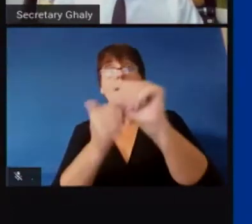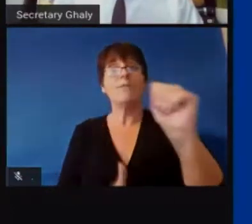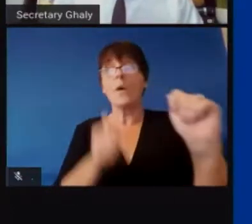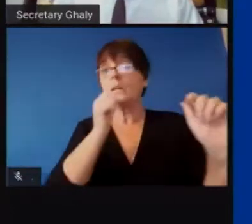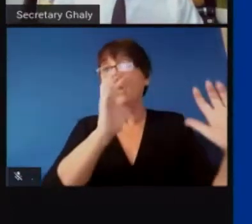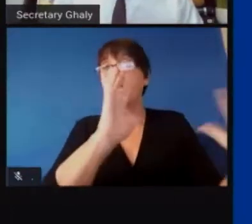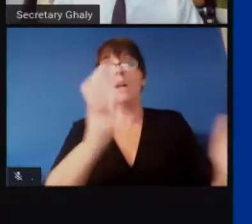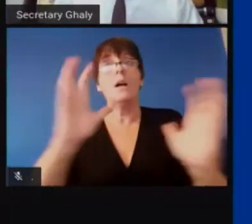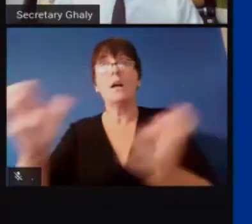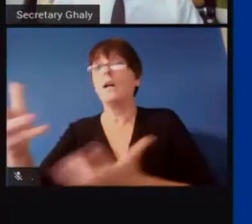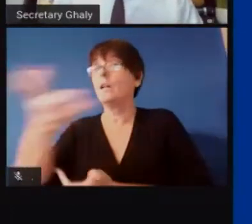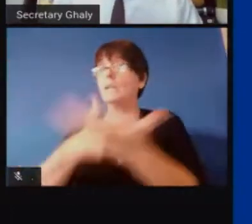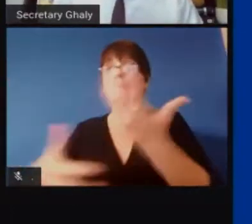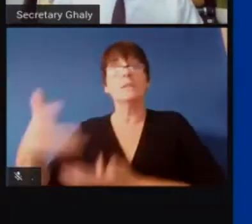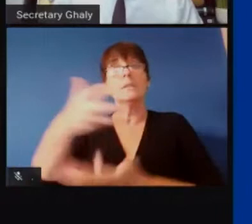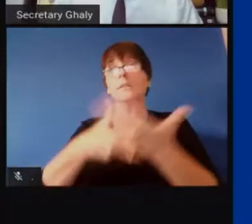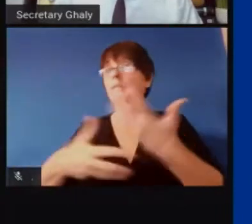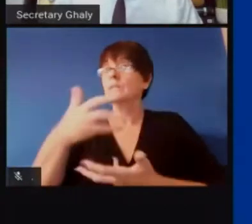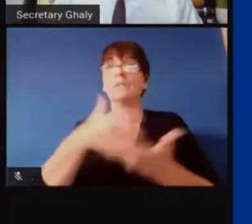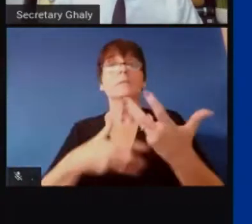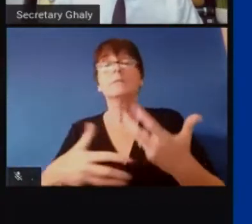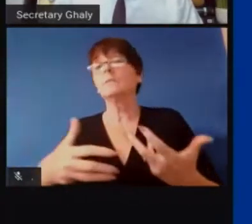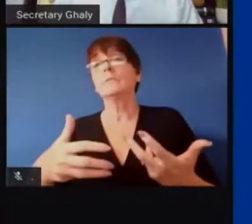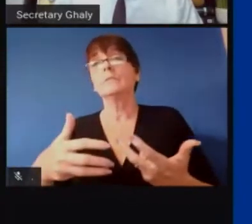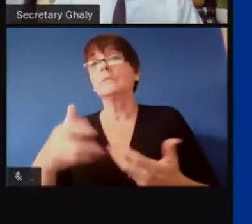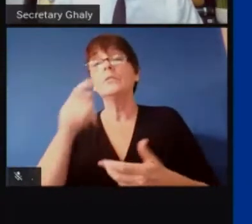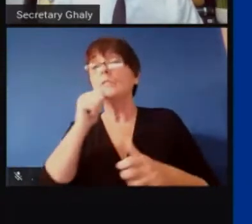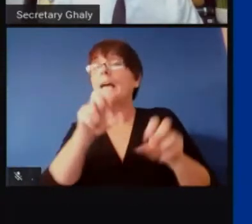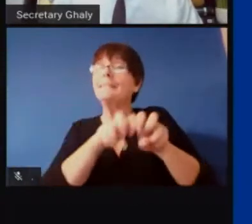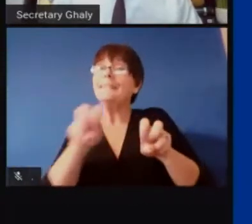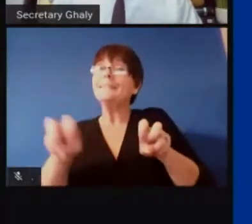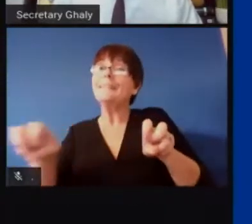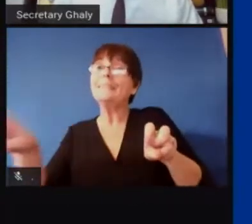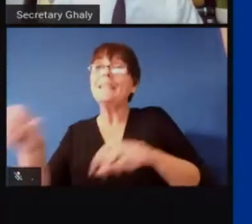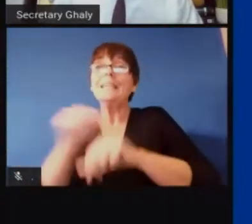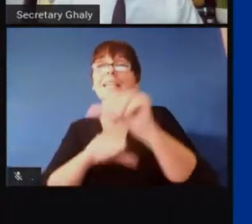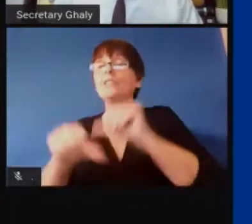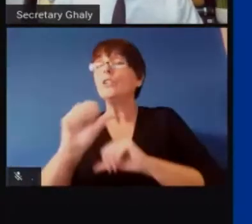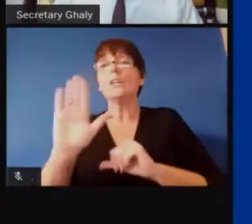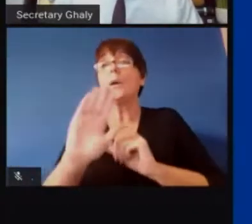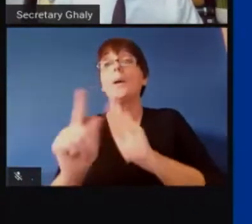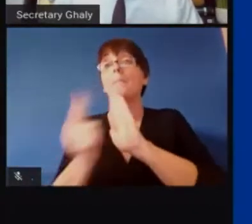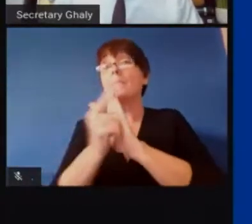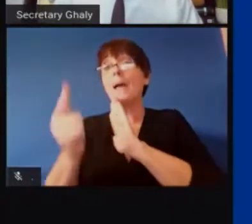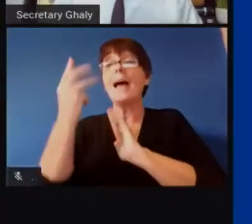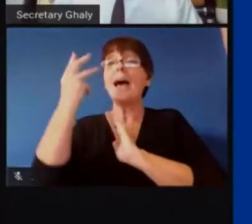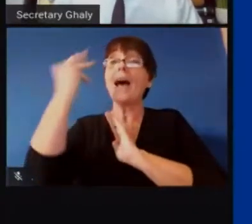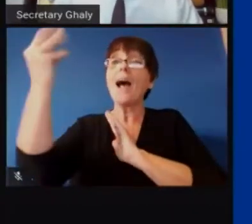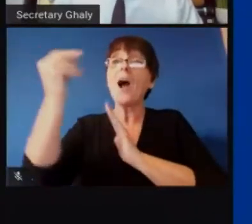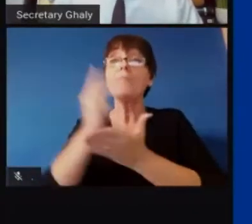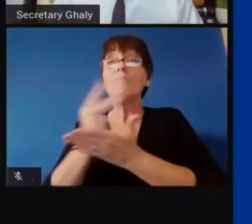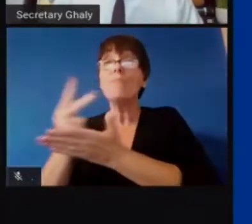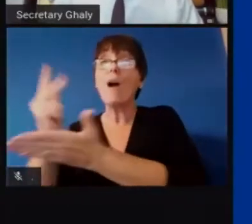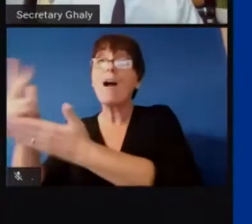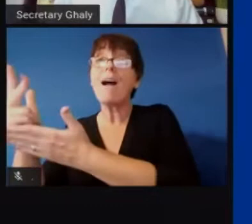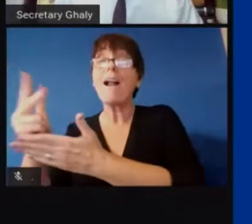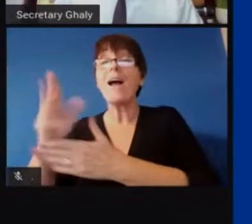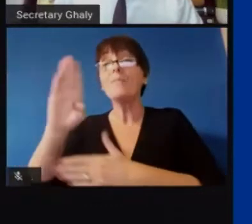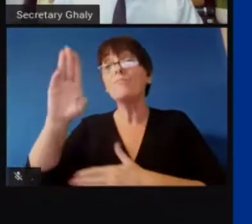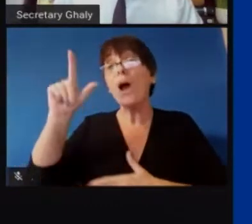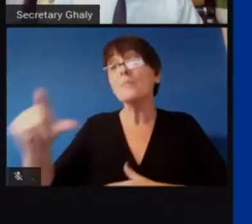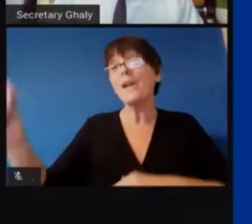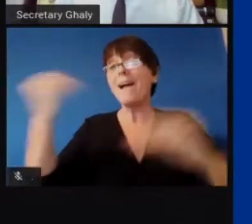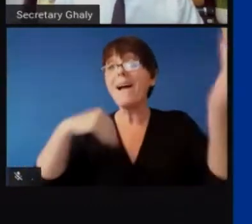mixing together that would otherwise not be seated next to each other. And then prohibiting tailgating and ensuring that parking is